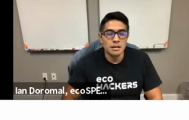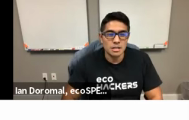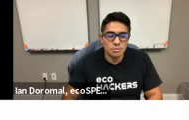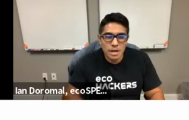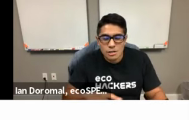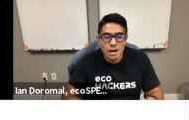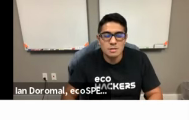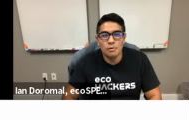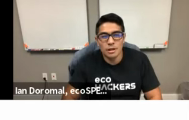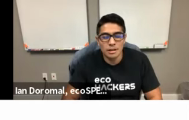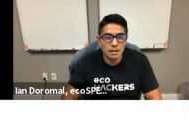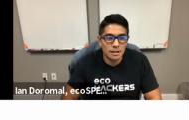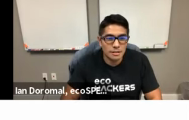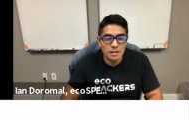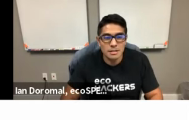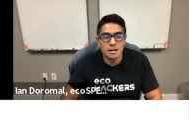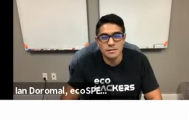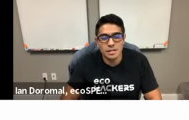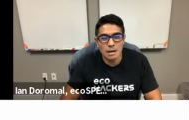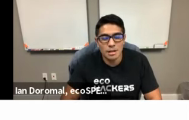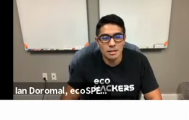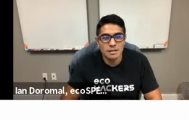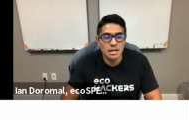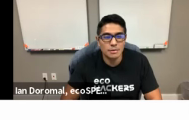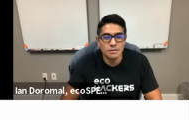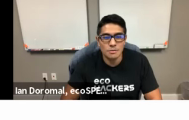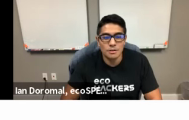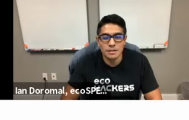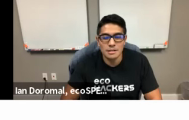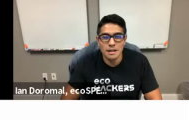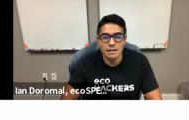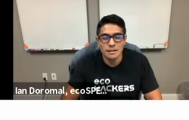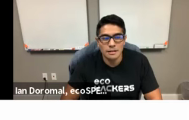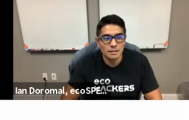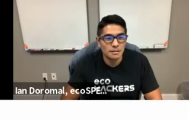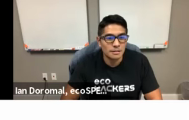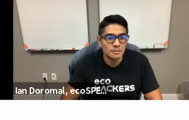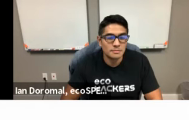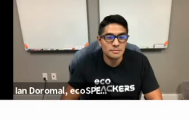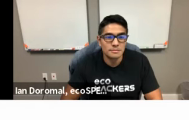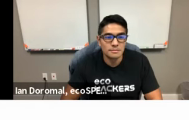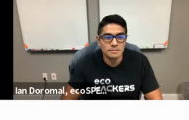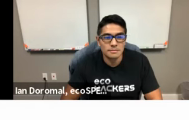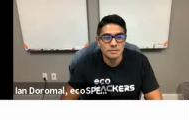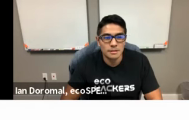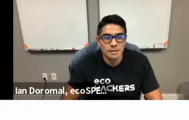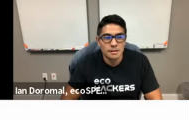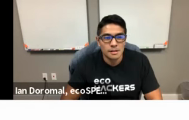client since we're not transporting tons and tons of contaminated sediment or soil. Next slide.